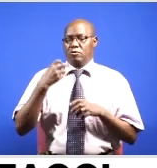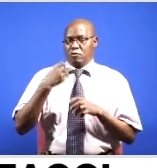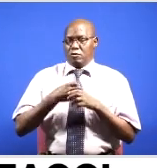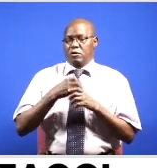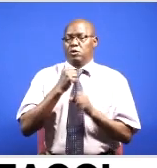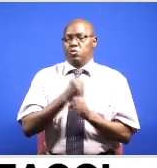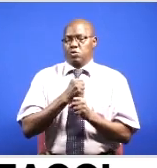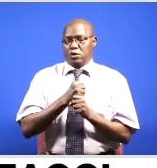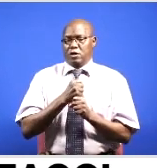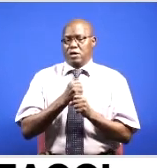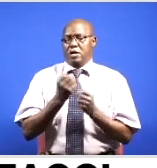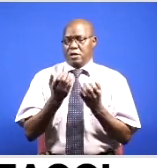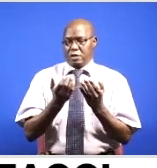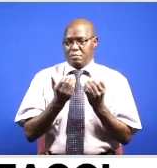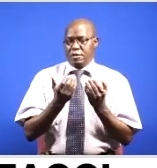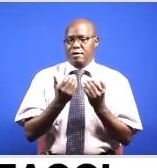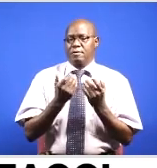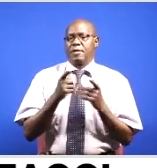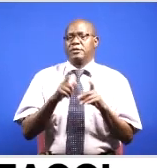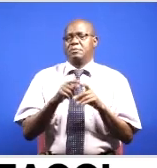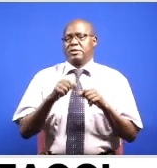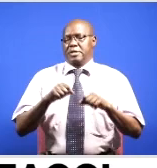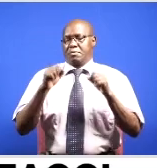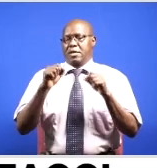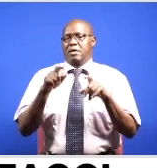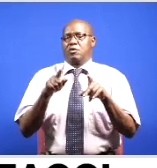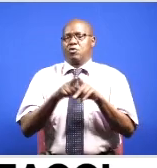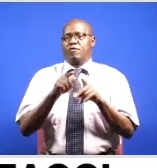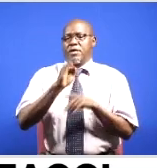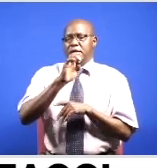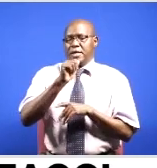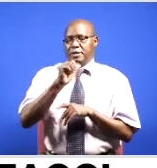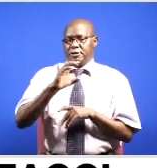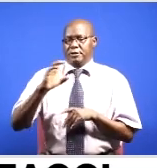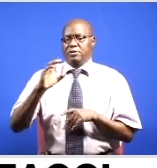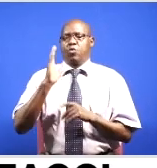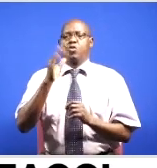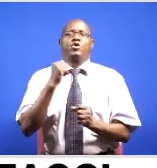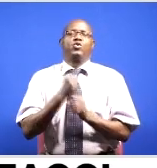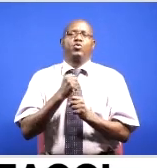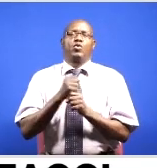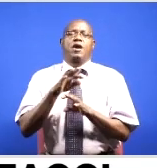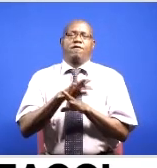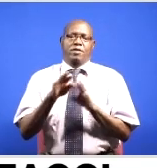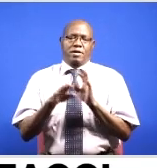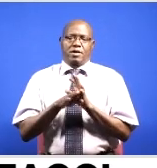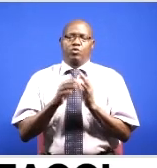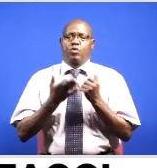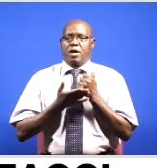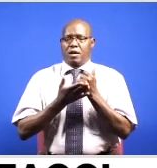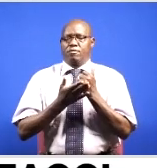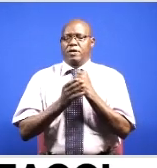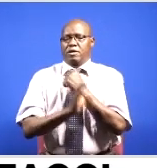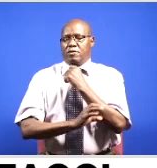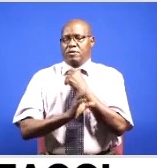Parliament approves his appointment as the chairman of the Ethics and Anti-Corruption Commission, he will do everything within his means to help the country in terms